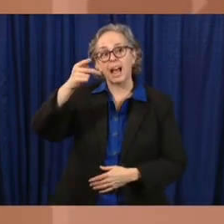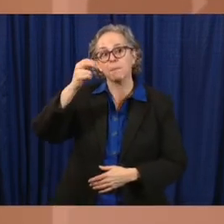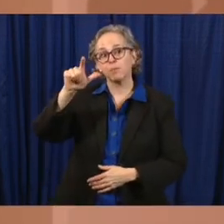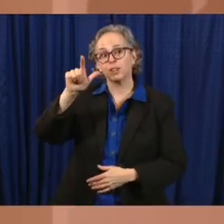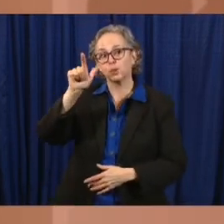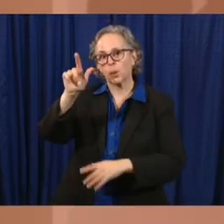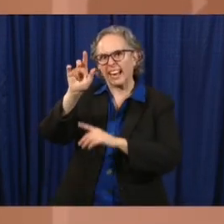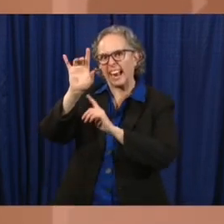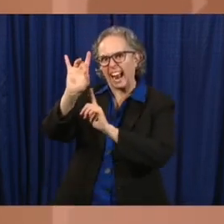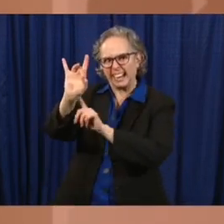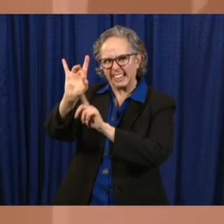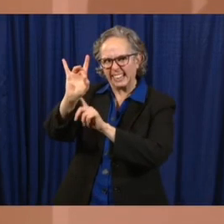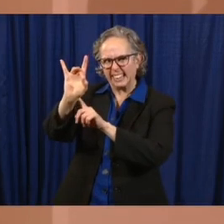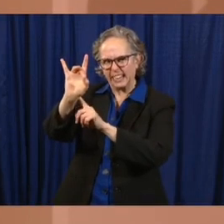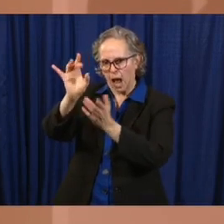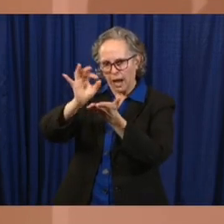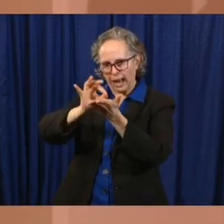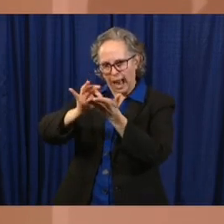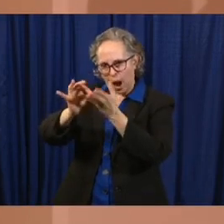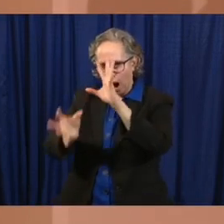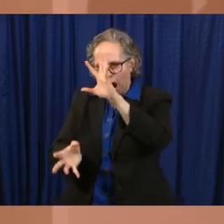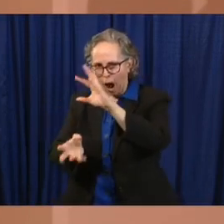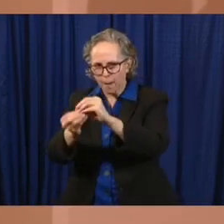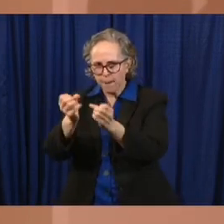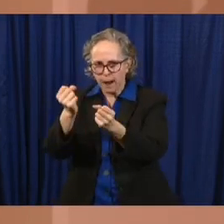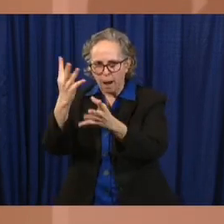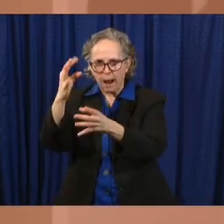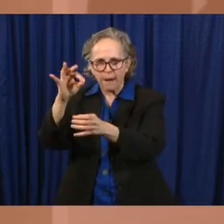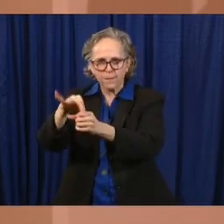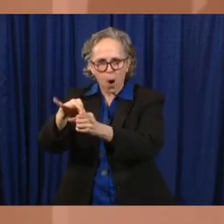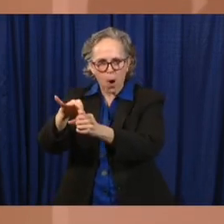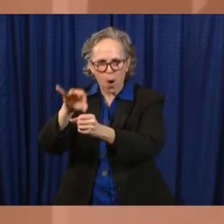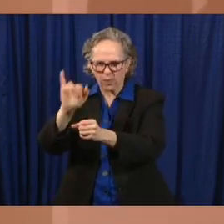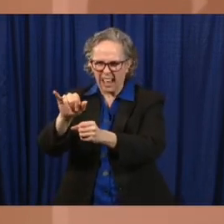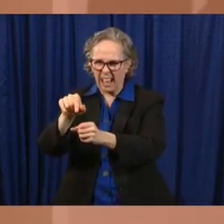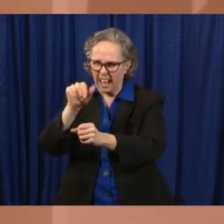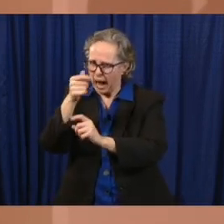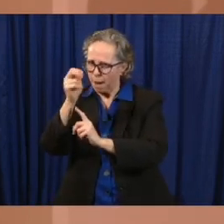when we'll start counting those votes. And 2 weeks from today,